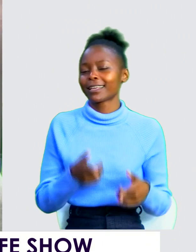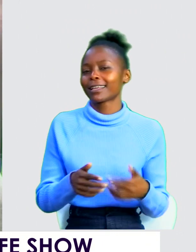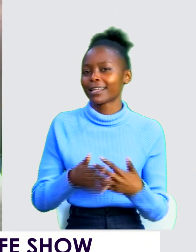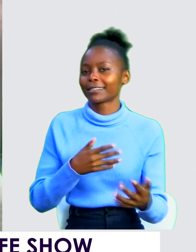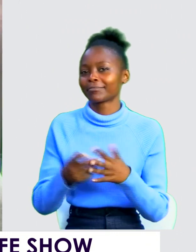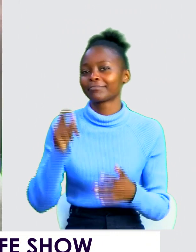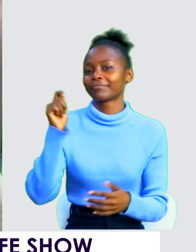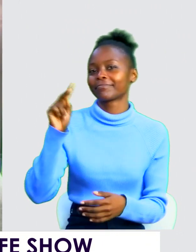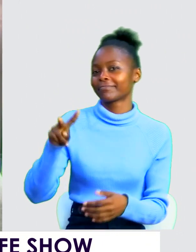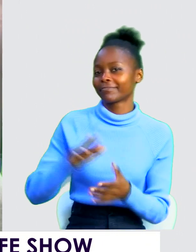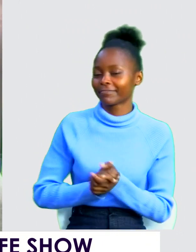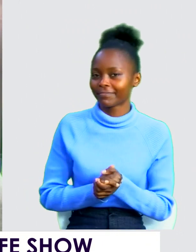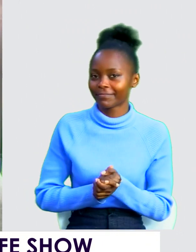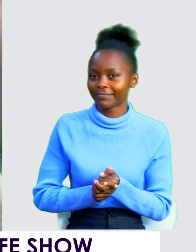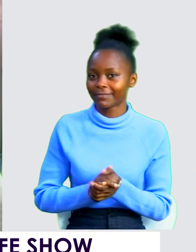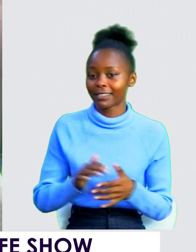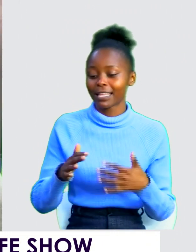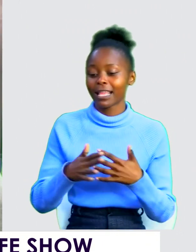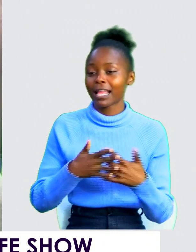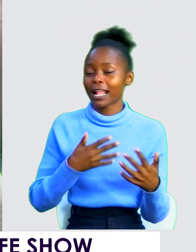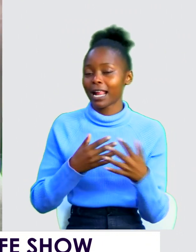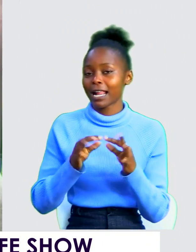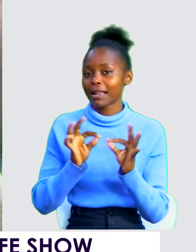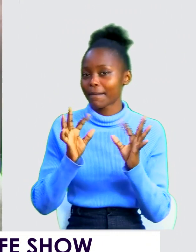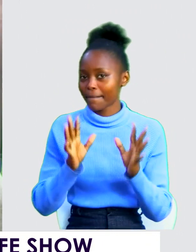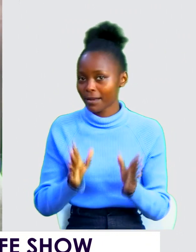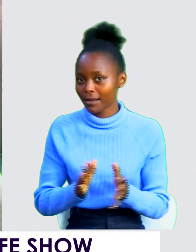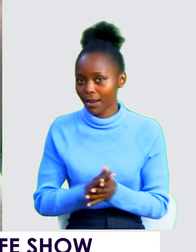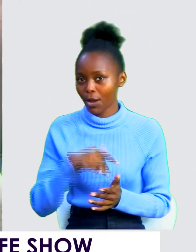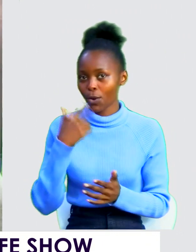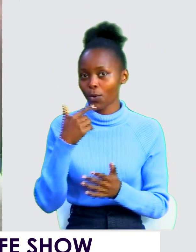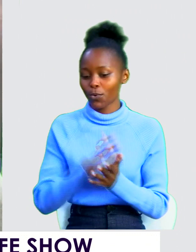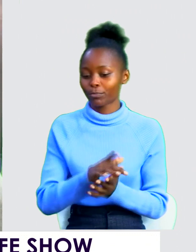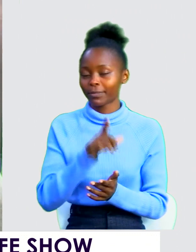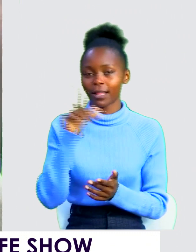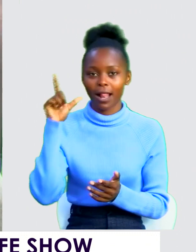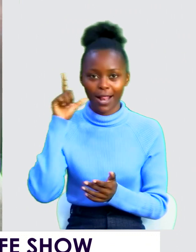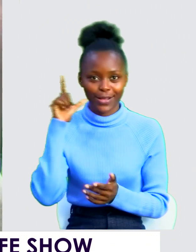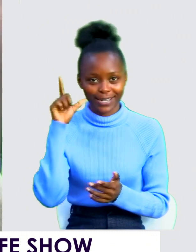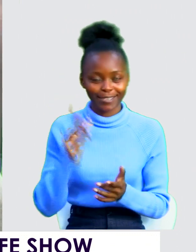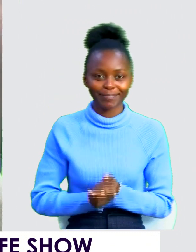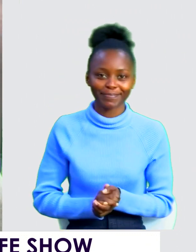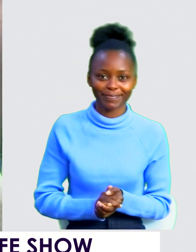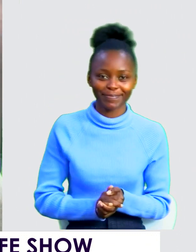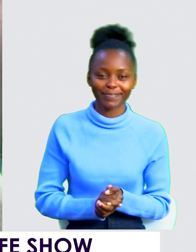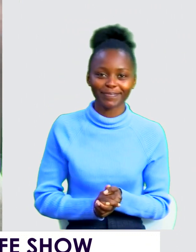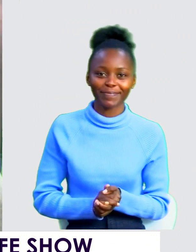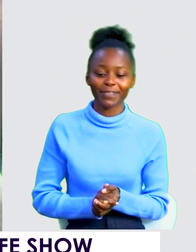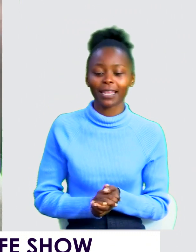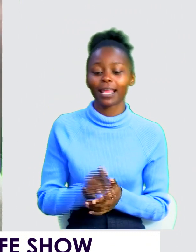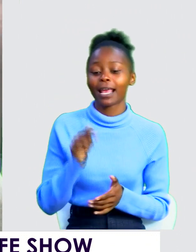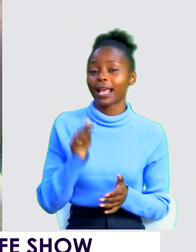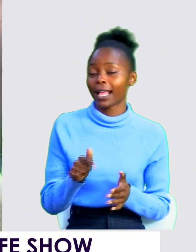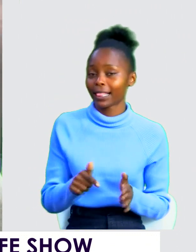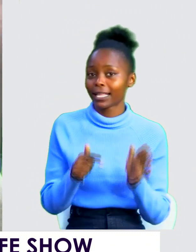TV. My sign language interpreter for today is Laura Omondi. And on Treasures of Life